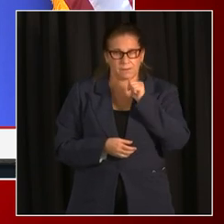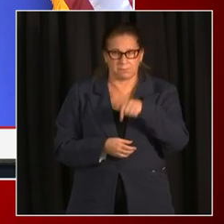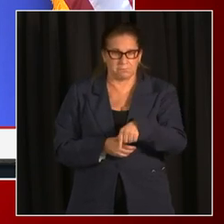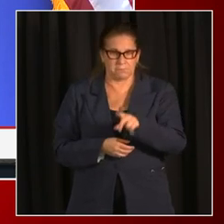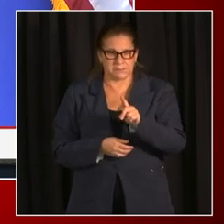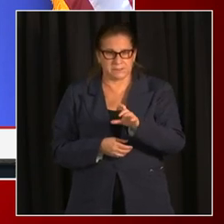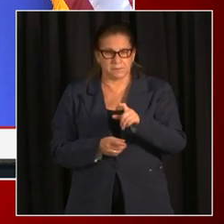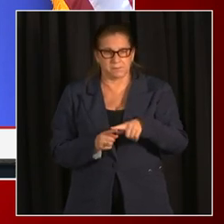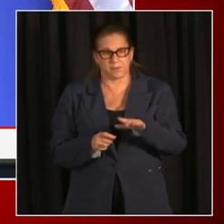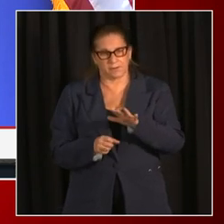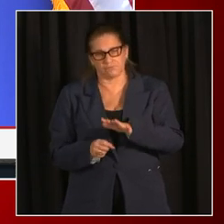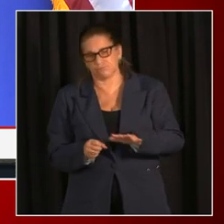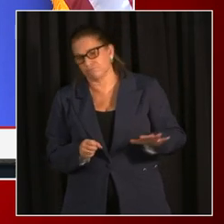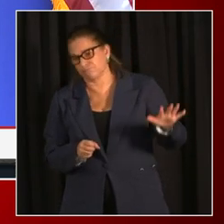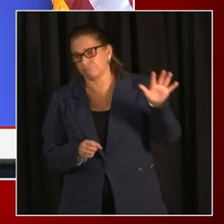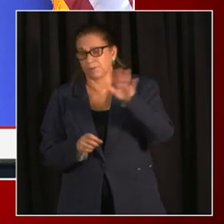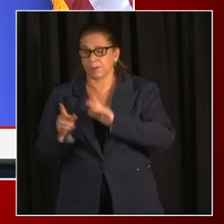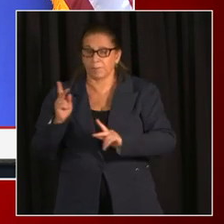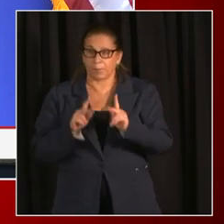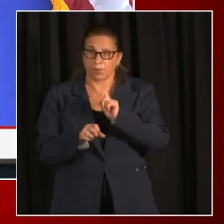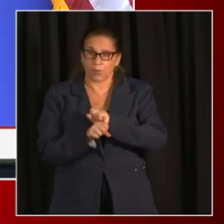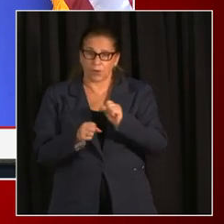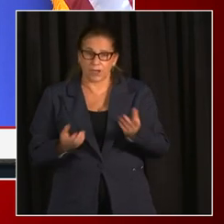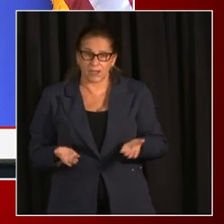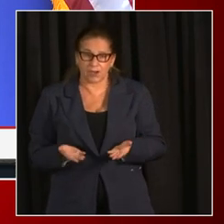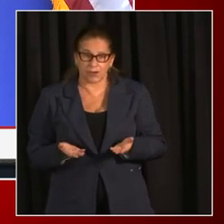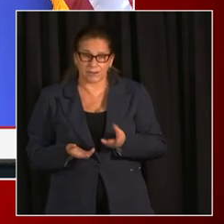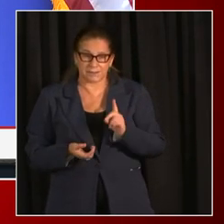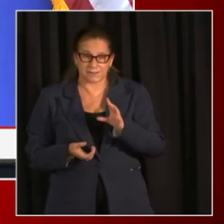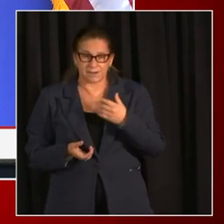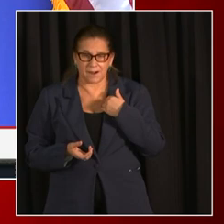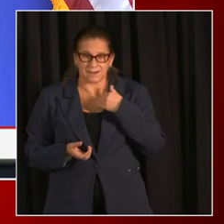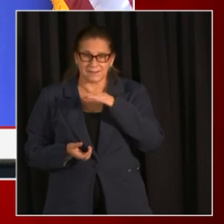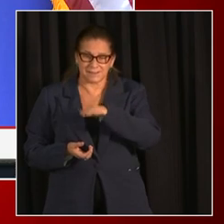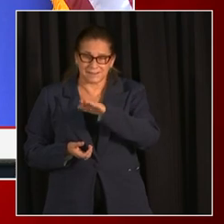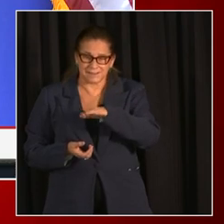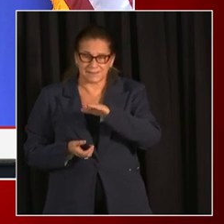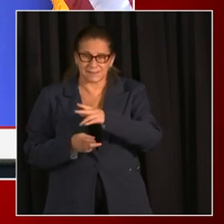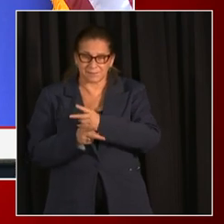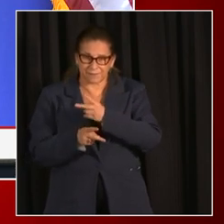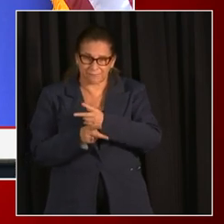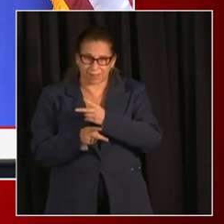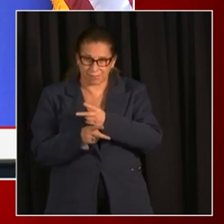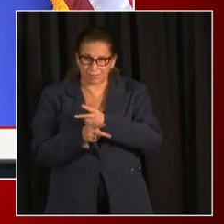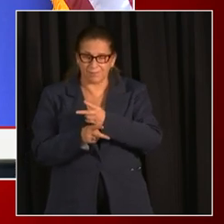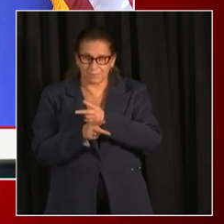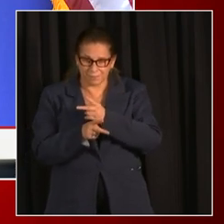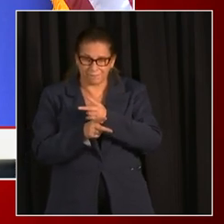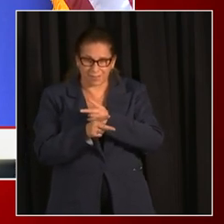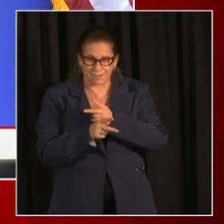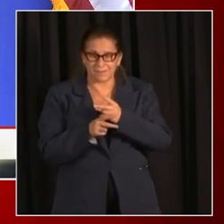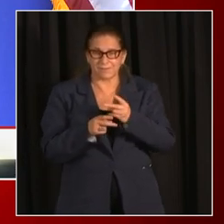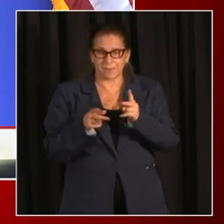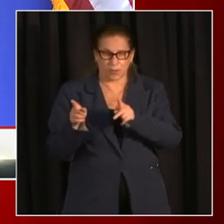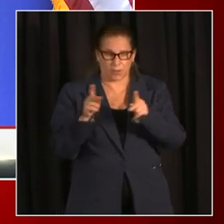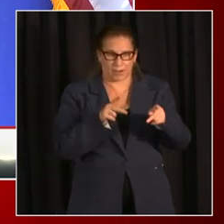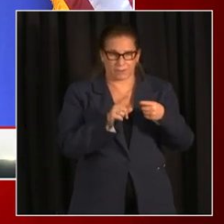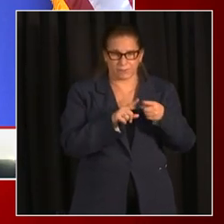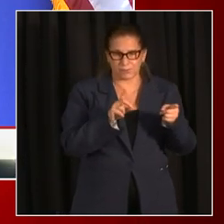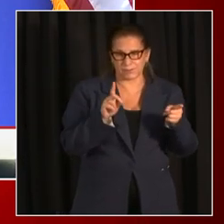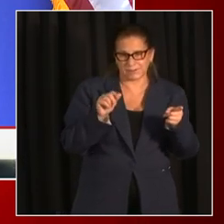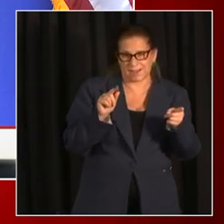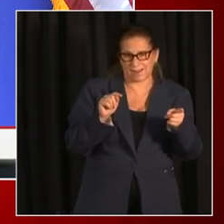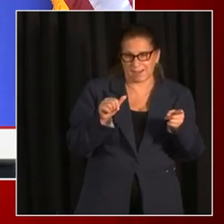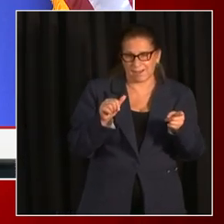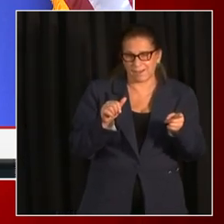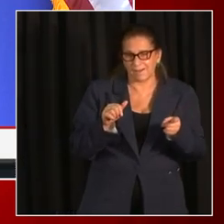workers, and we've provided certain healthcare worker data. And we've also have food retail, but then when you